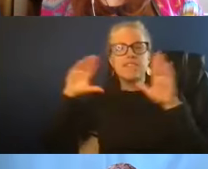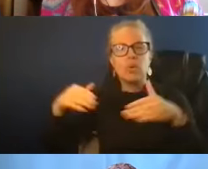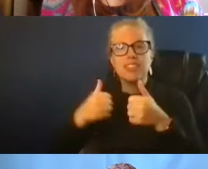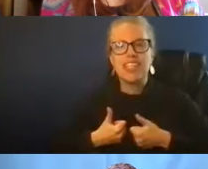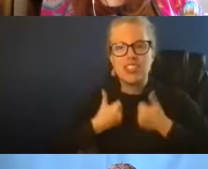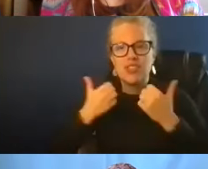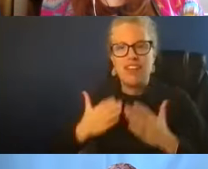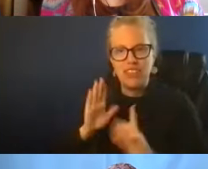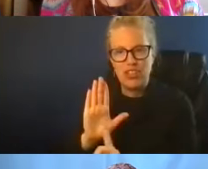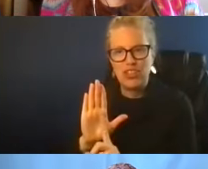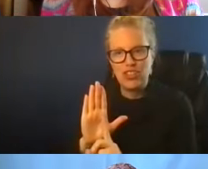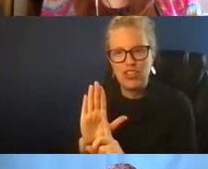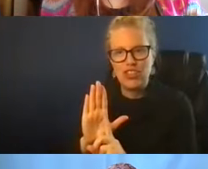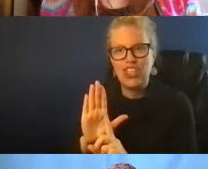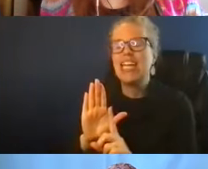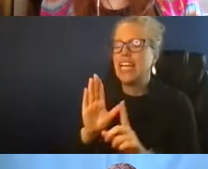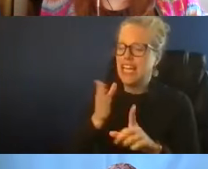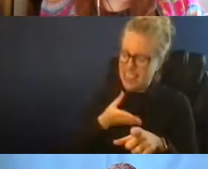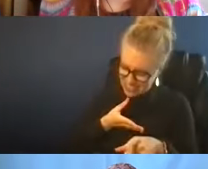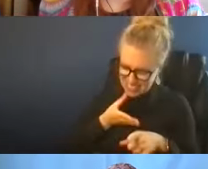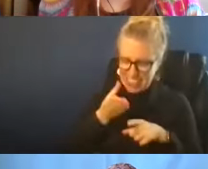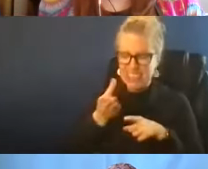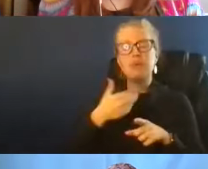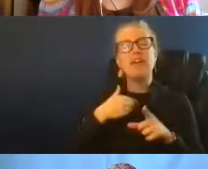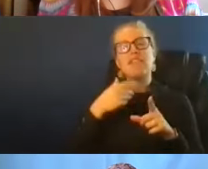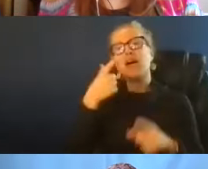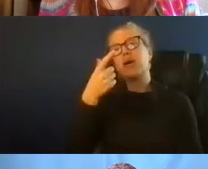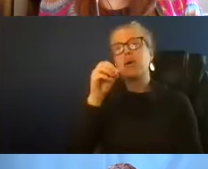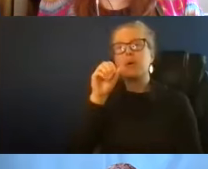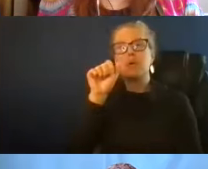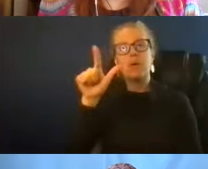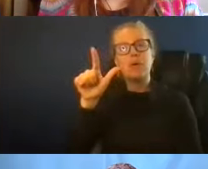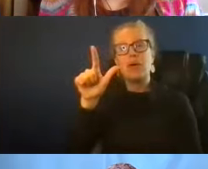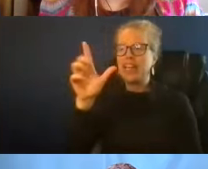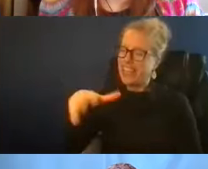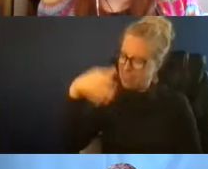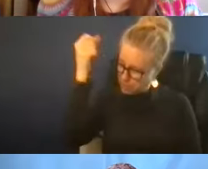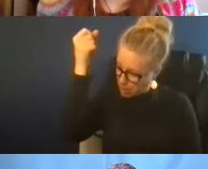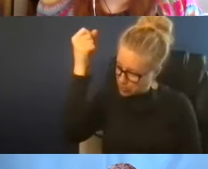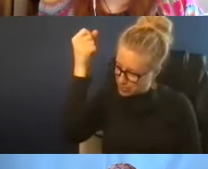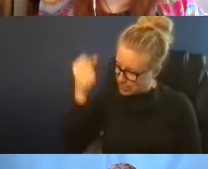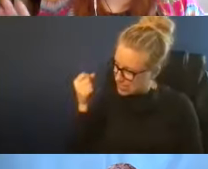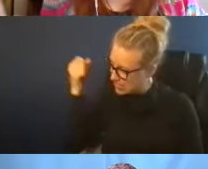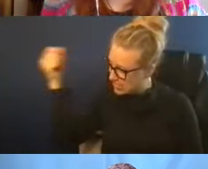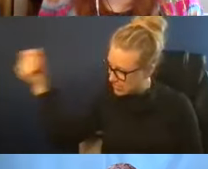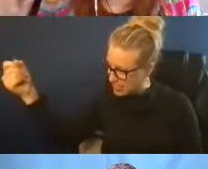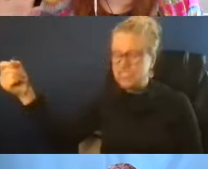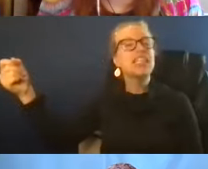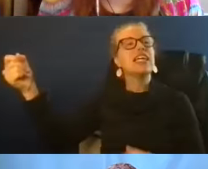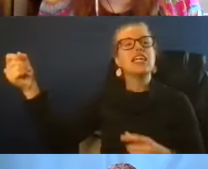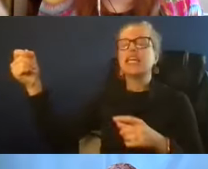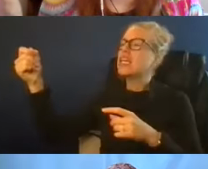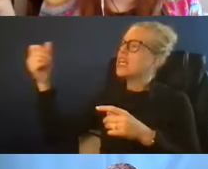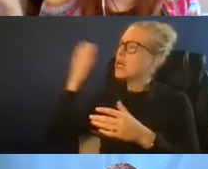We do in this field, we have this goal of, we got to get them out. We got to get the survivor out. We got to get them